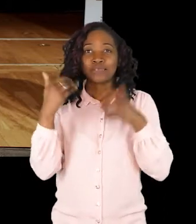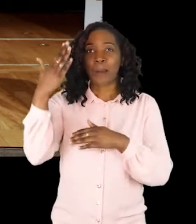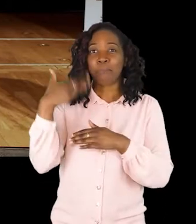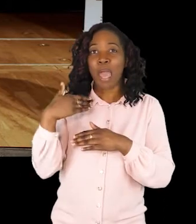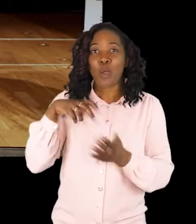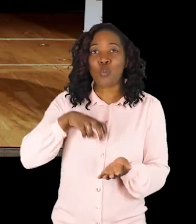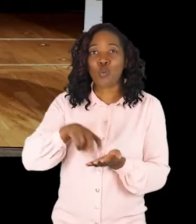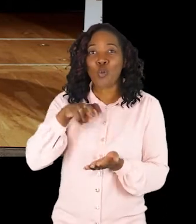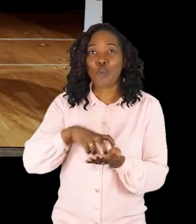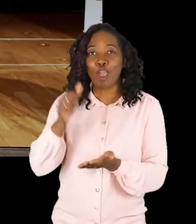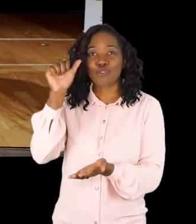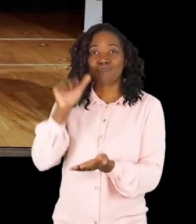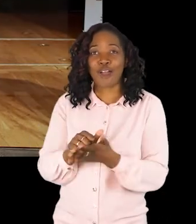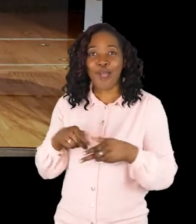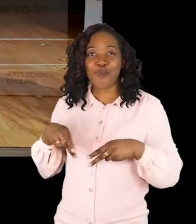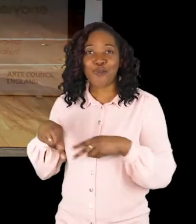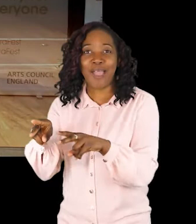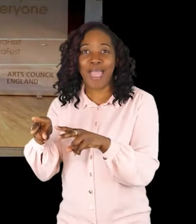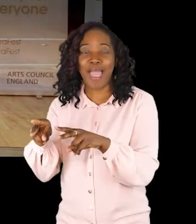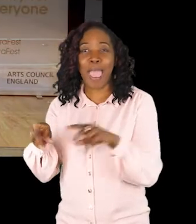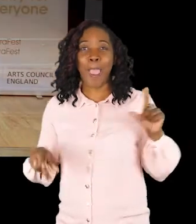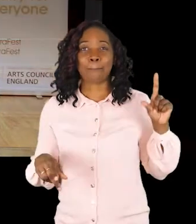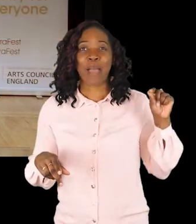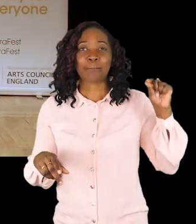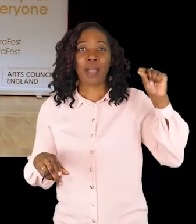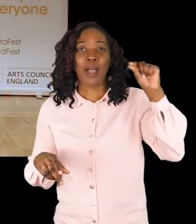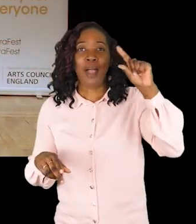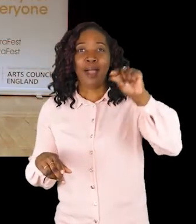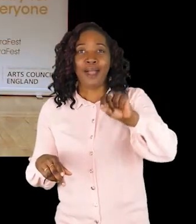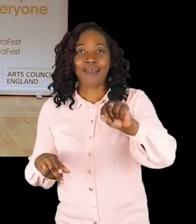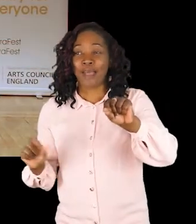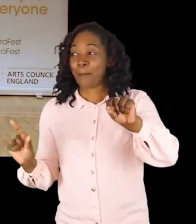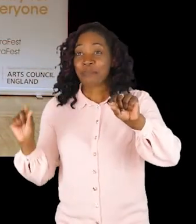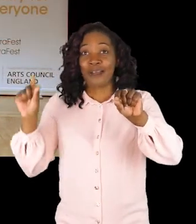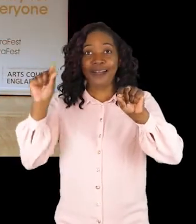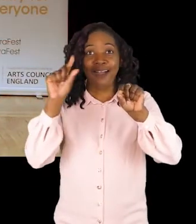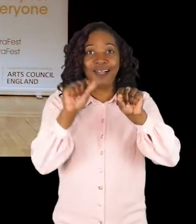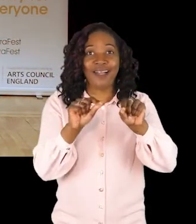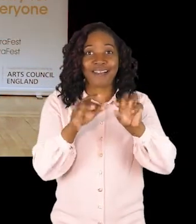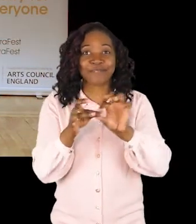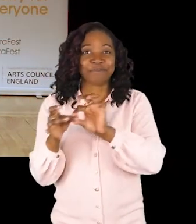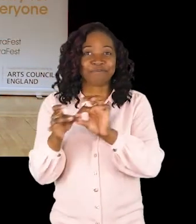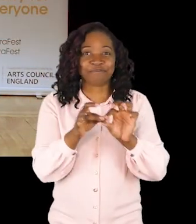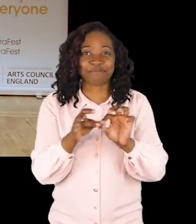way. A magpie joined in the end by the flutter of a friend.